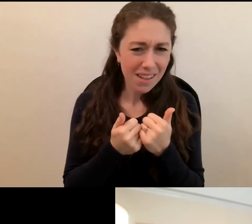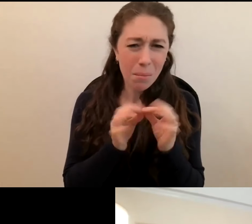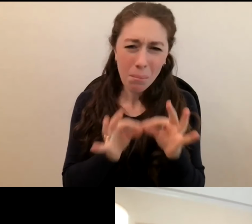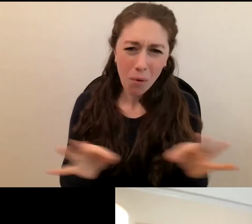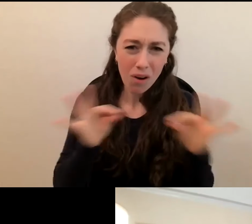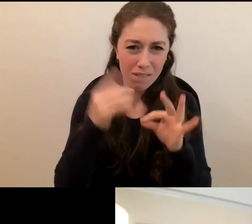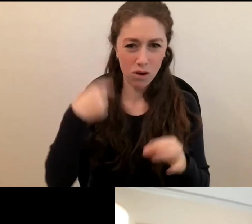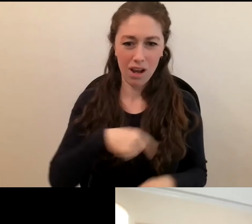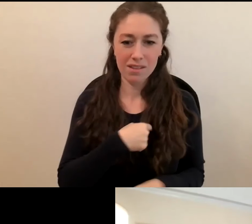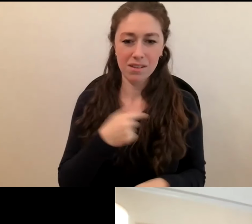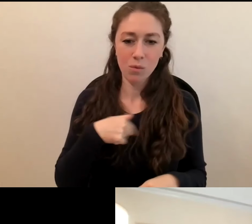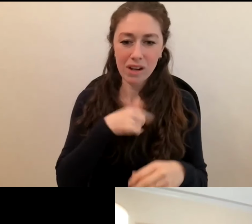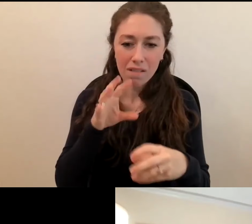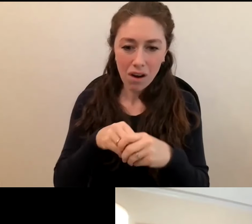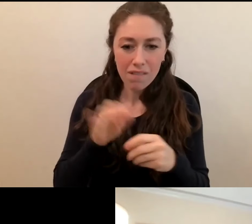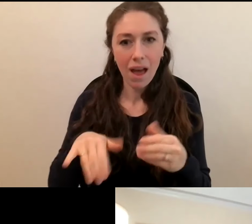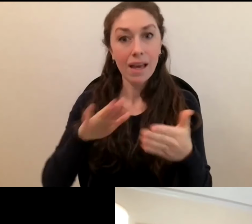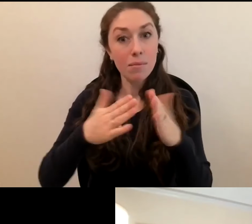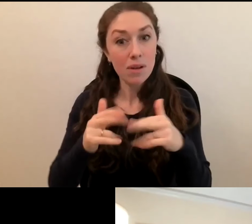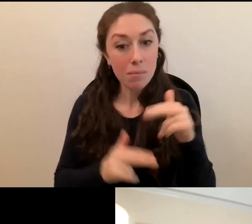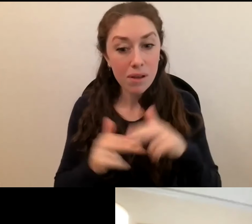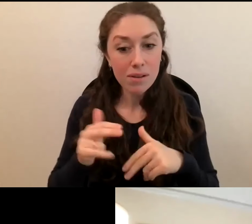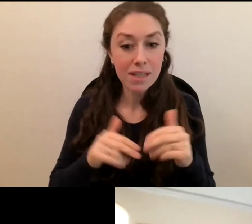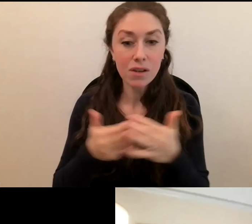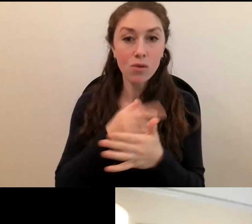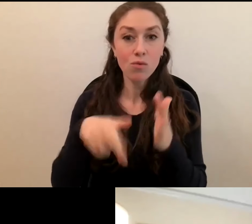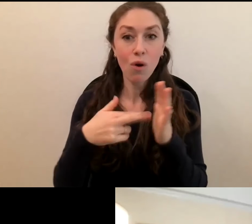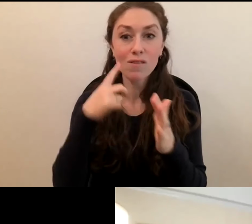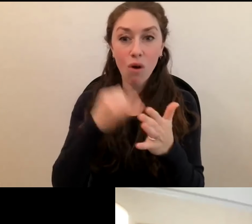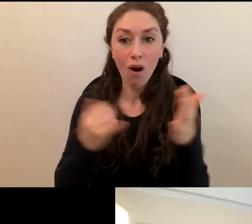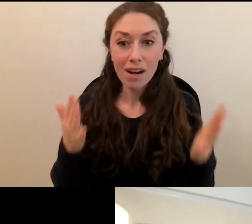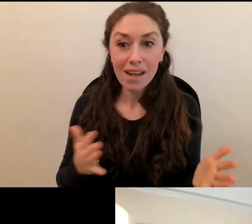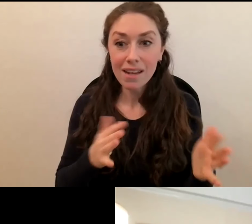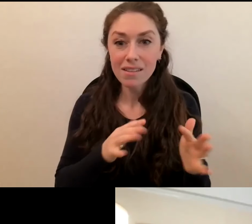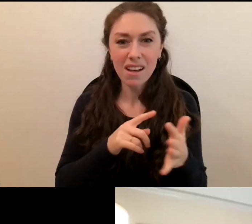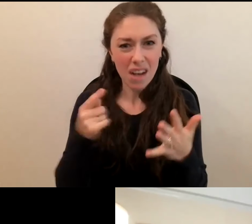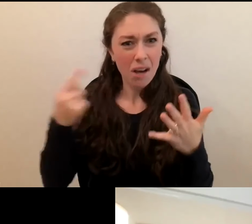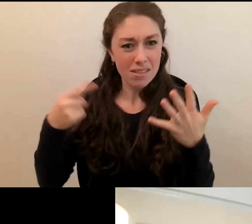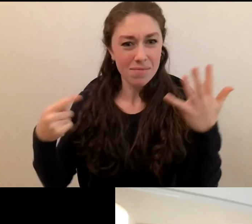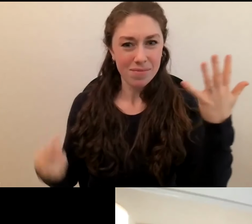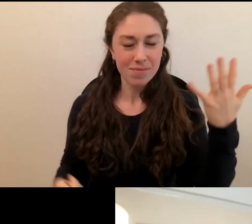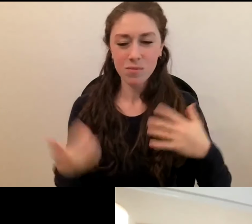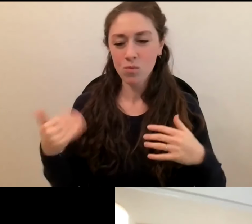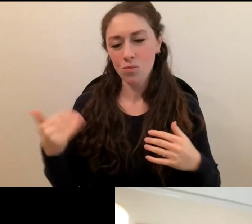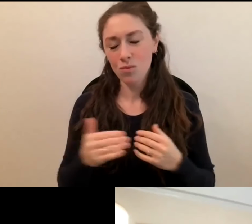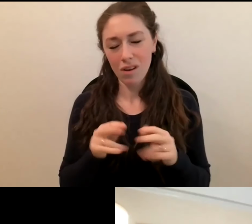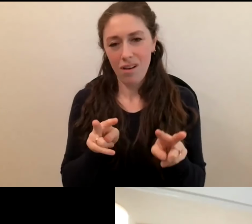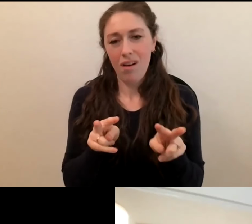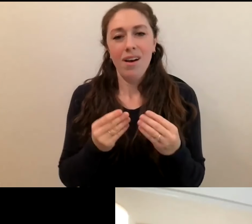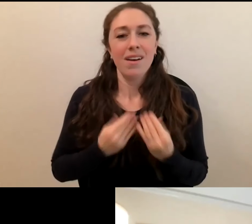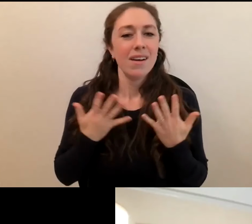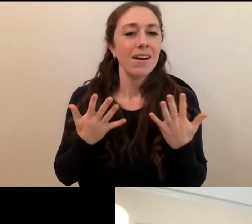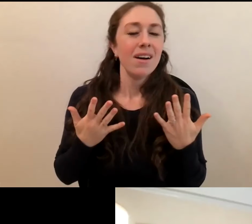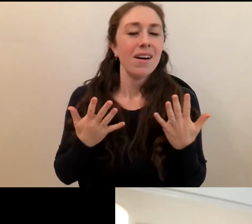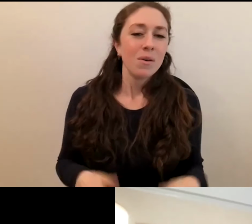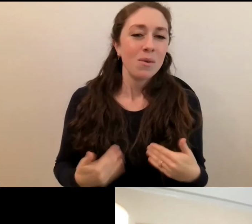systems change, movement building, community building, new roles for artists, it's just so refreshing to meet